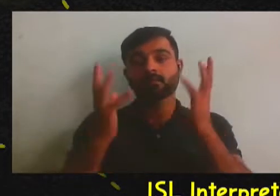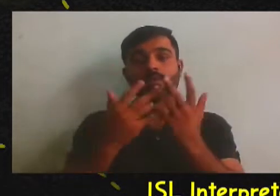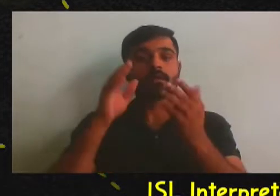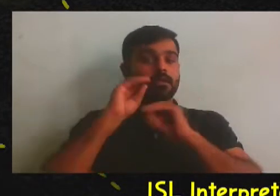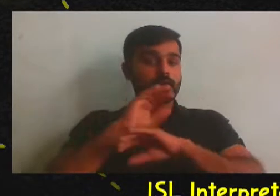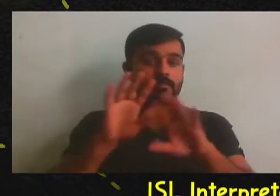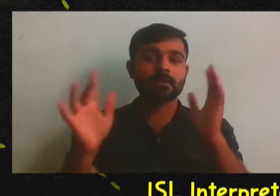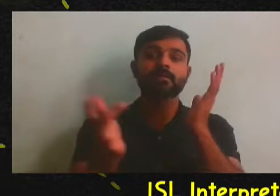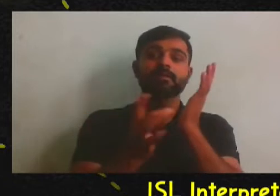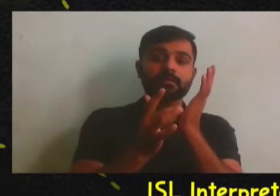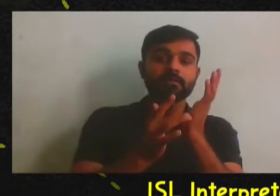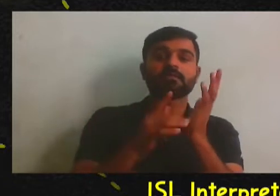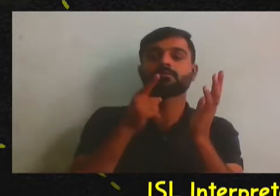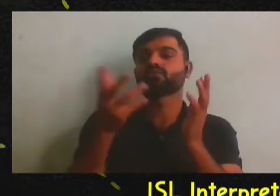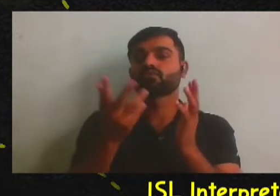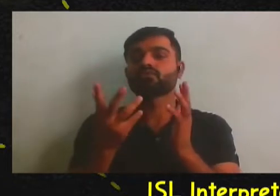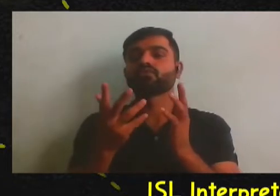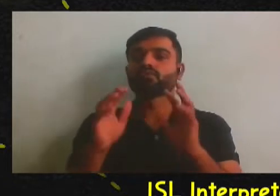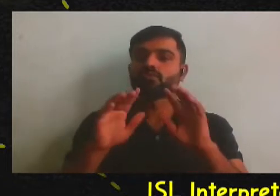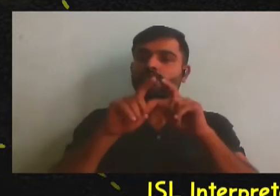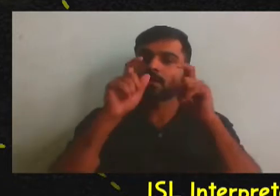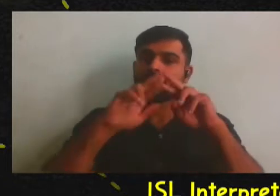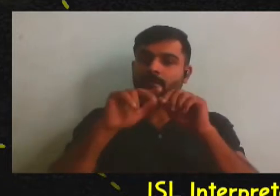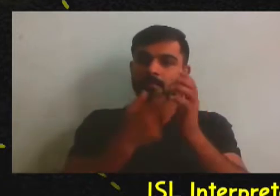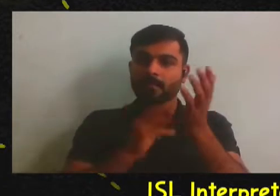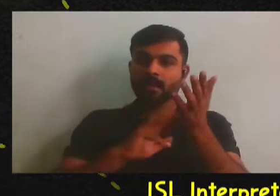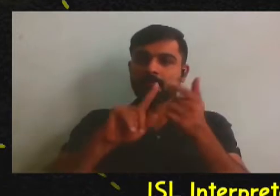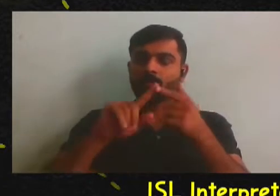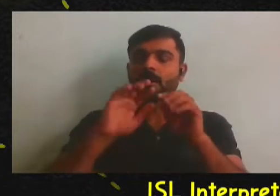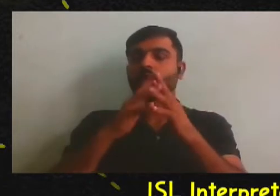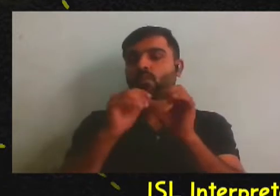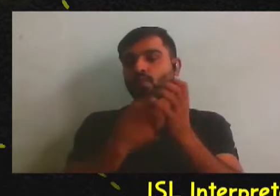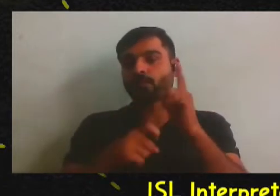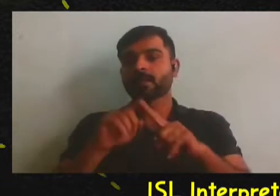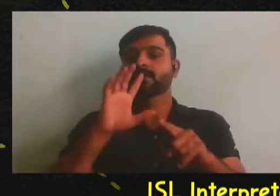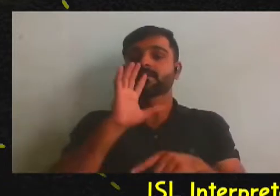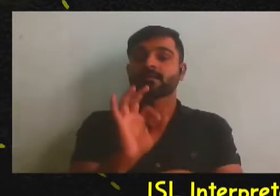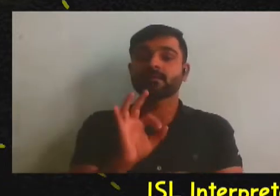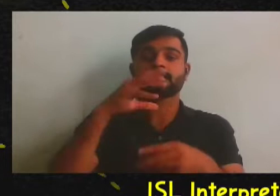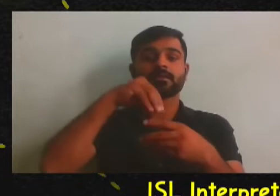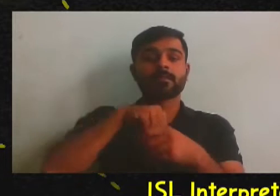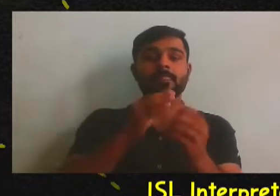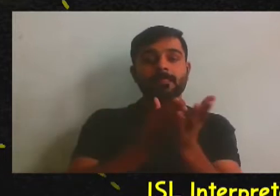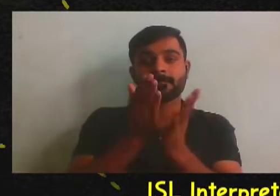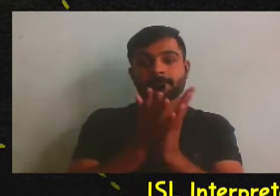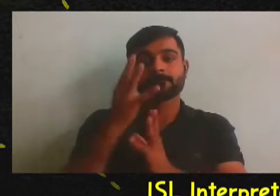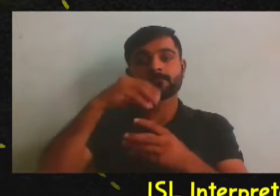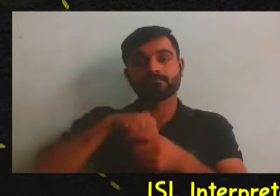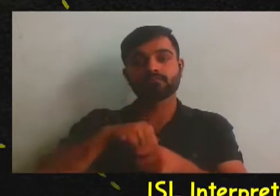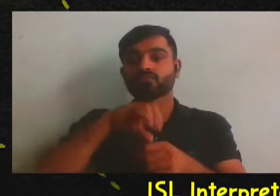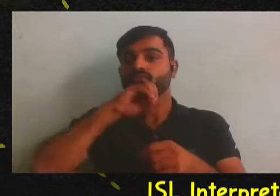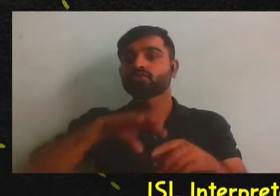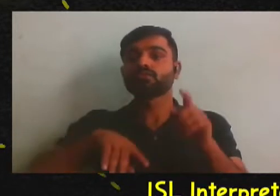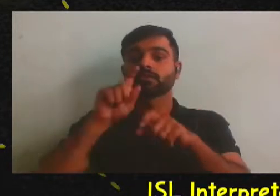communication, and technology? What is that framework that could work to really push for ways that we could reach young people